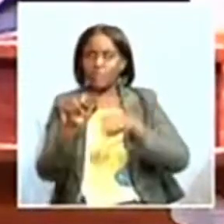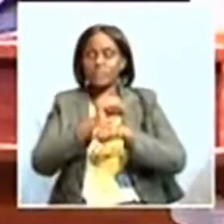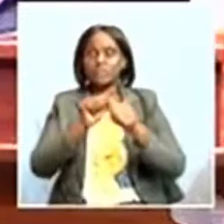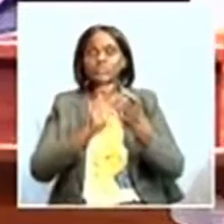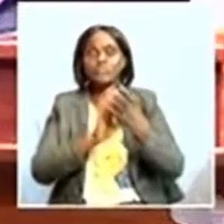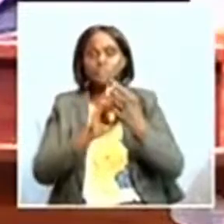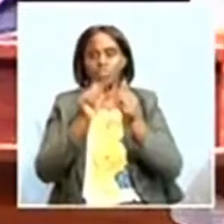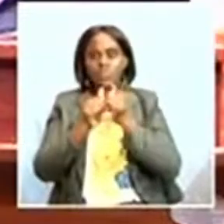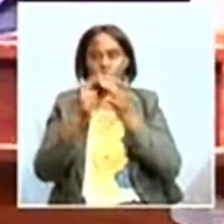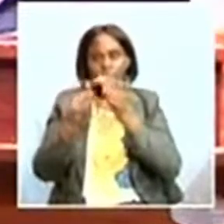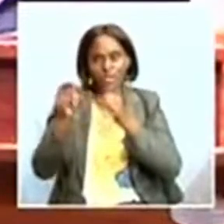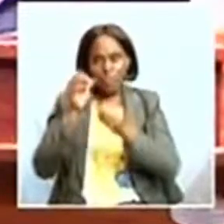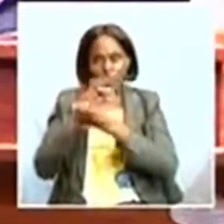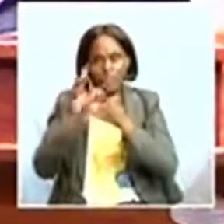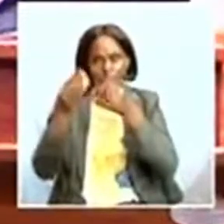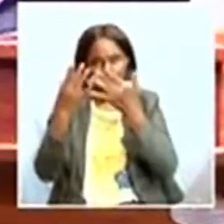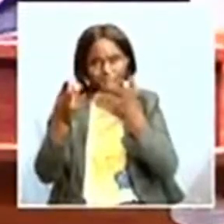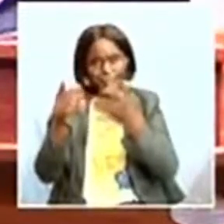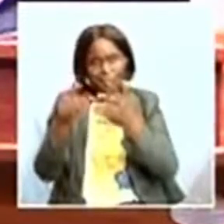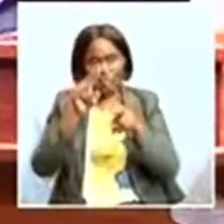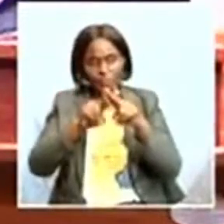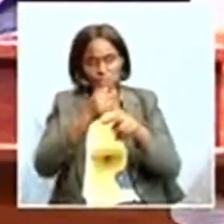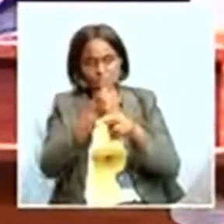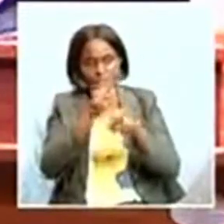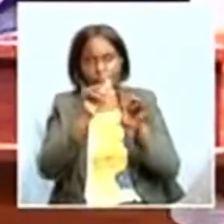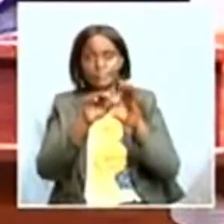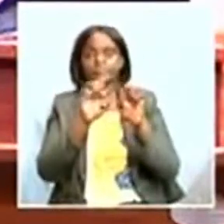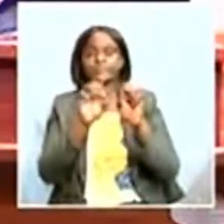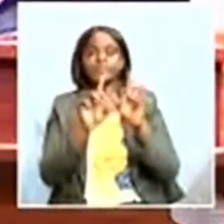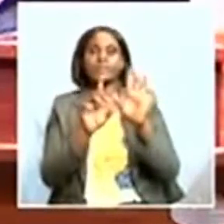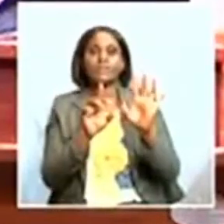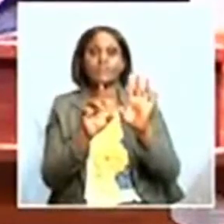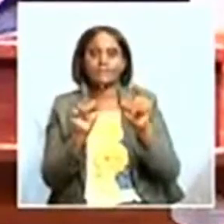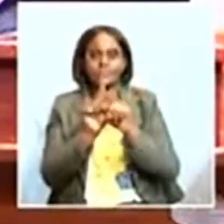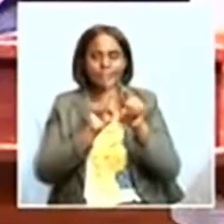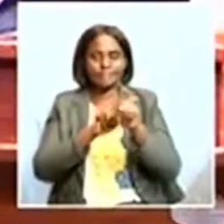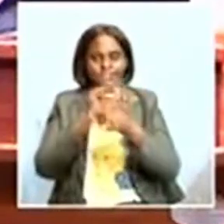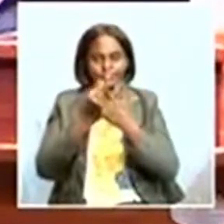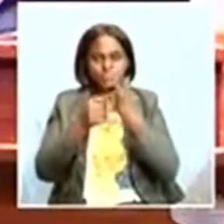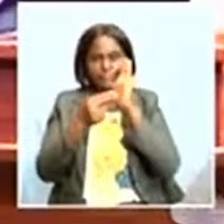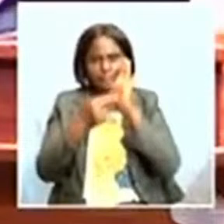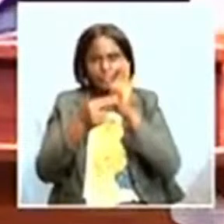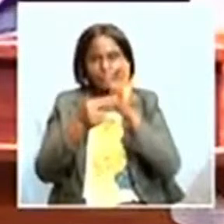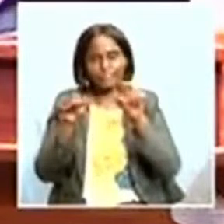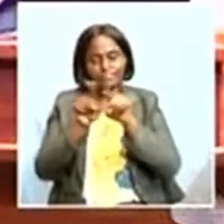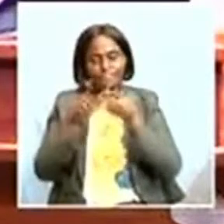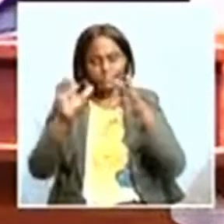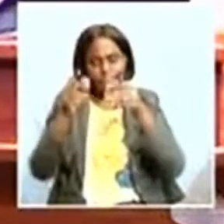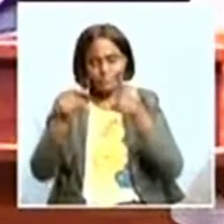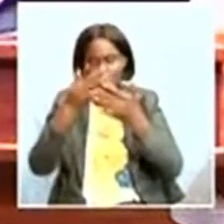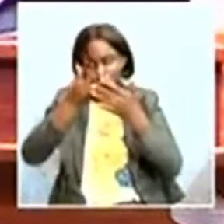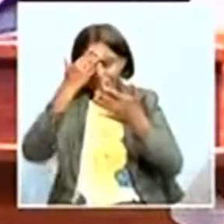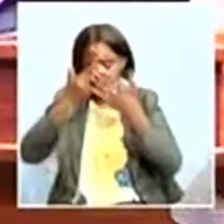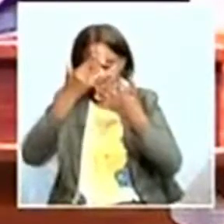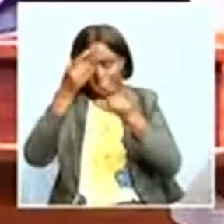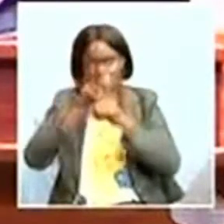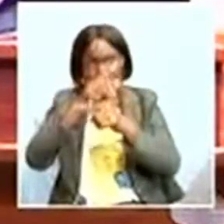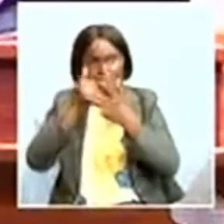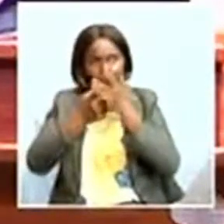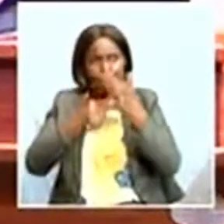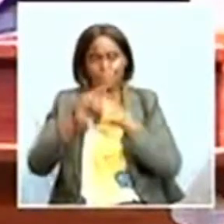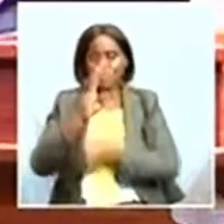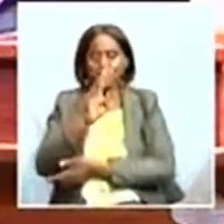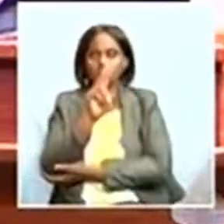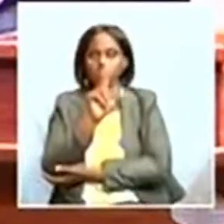School, which already provides Form 1 education. This short distance allows learners from Ulongo